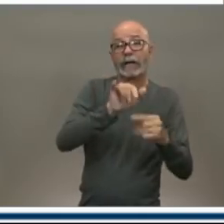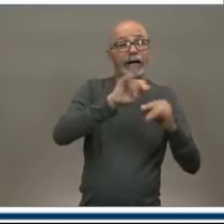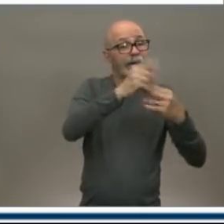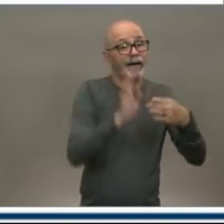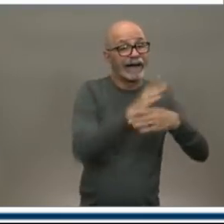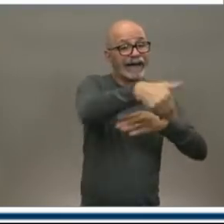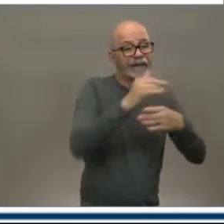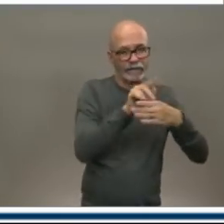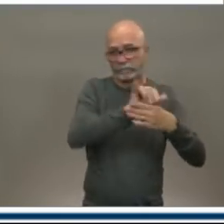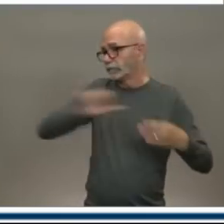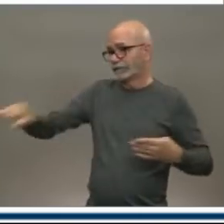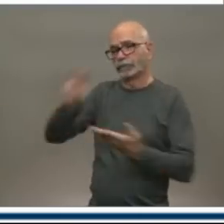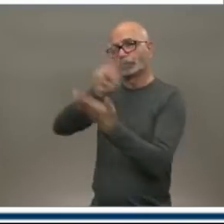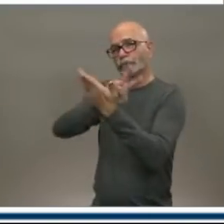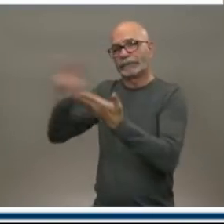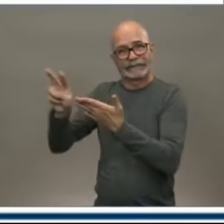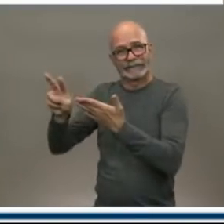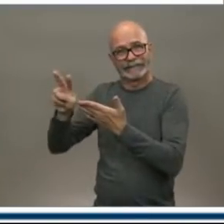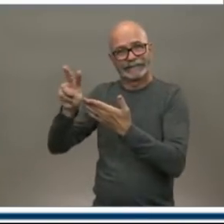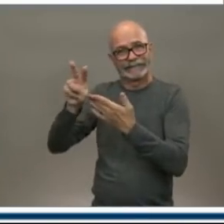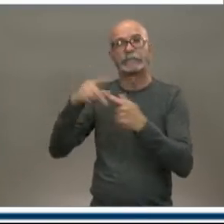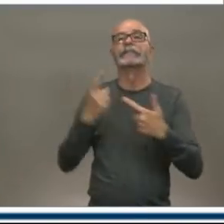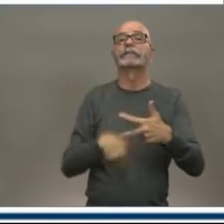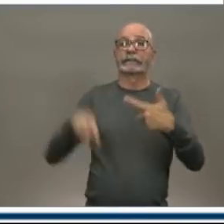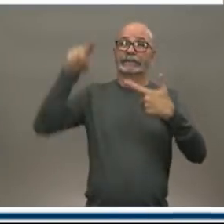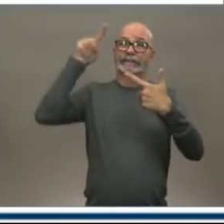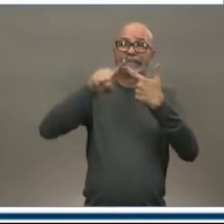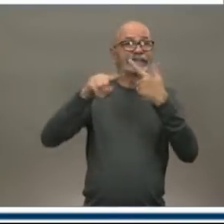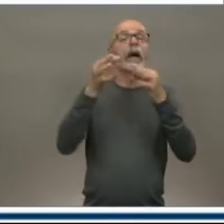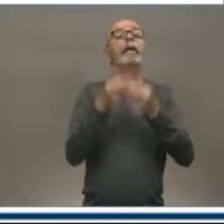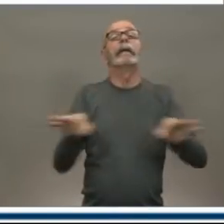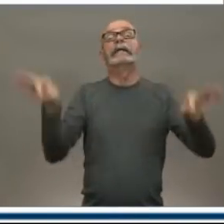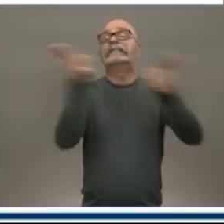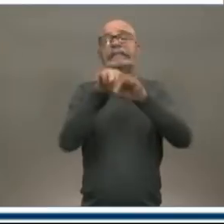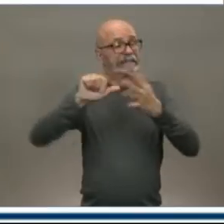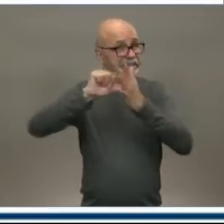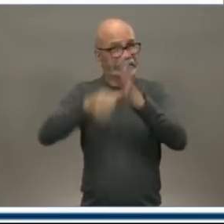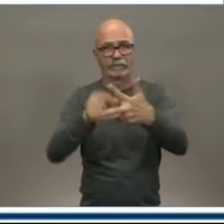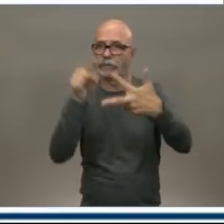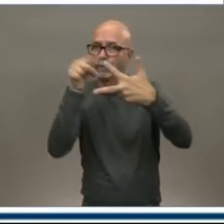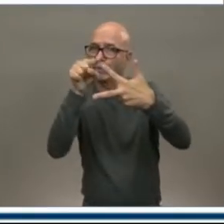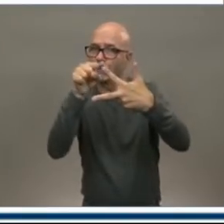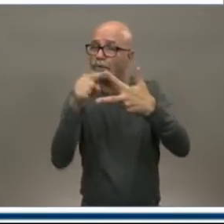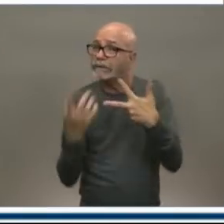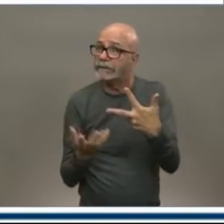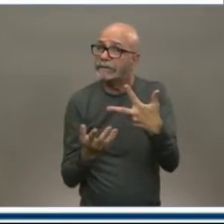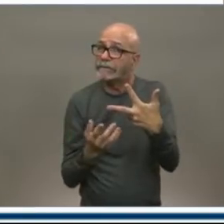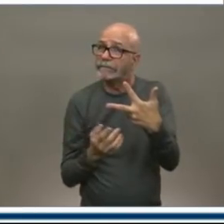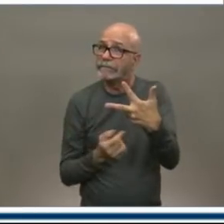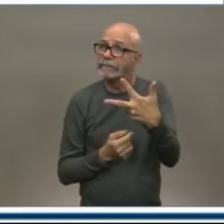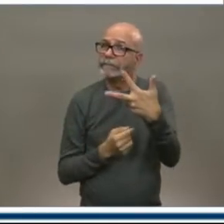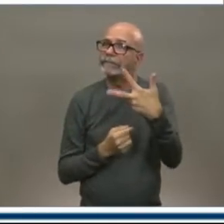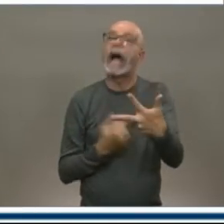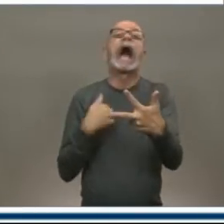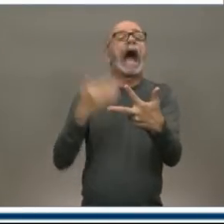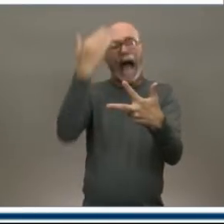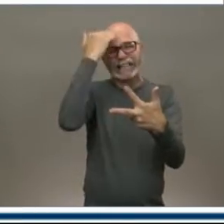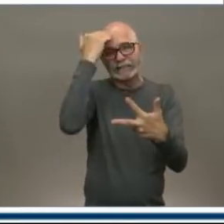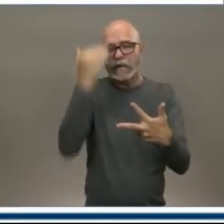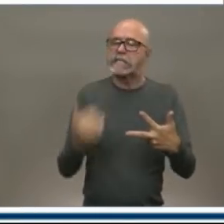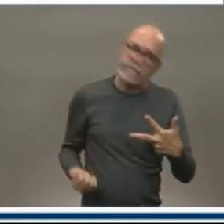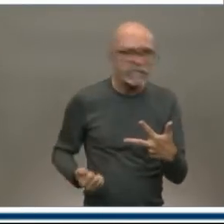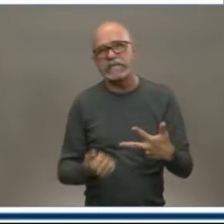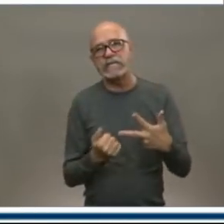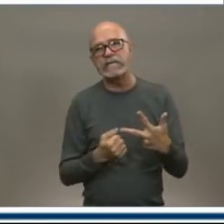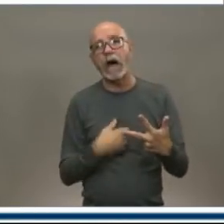Canada, is the second important component. I recognize that this continues to be tough for people, especially for